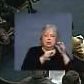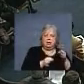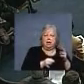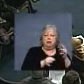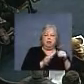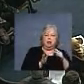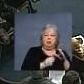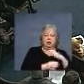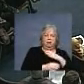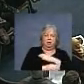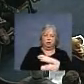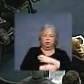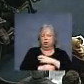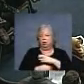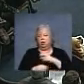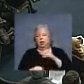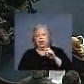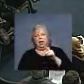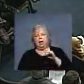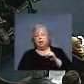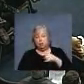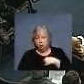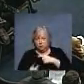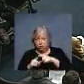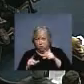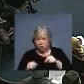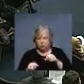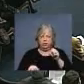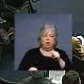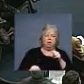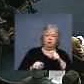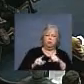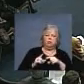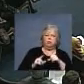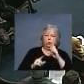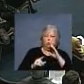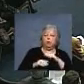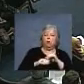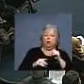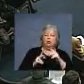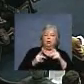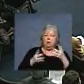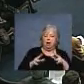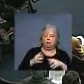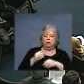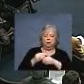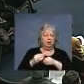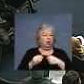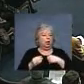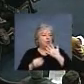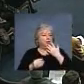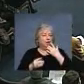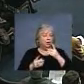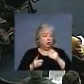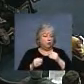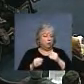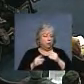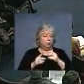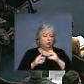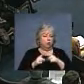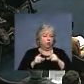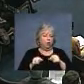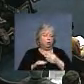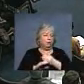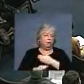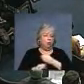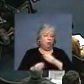I got several cards, and we'll call on those once we find out whether this amendment passes or not. I'd rather do the cards first before the amendment. No, they don't